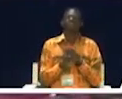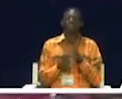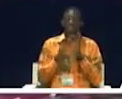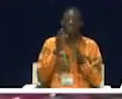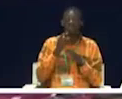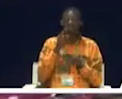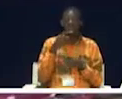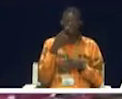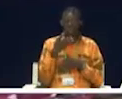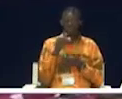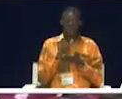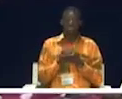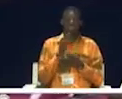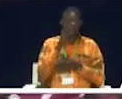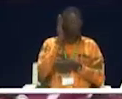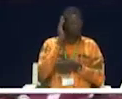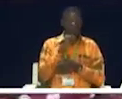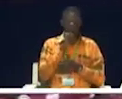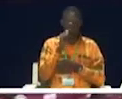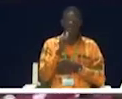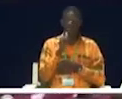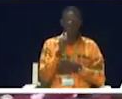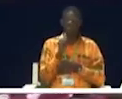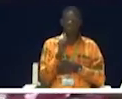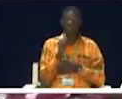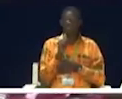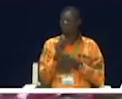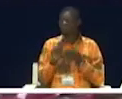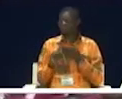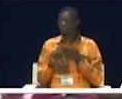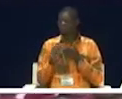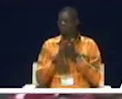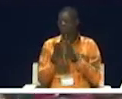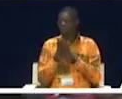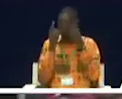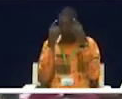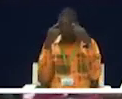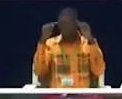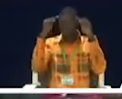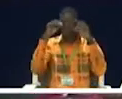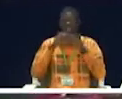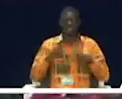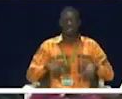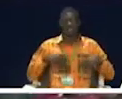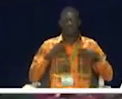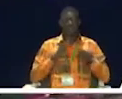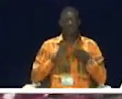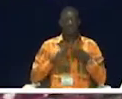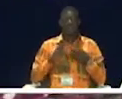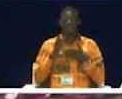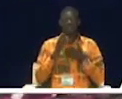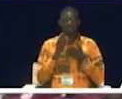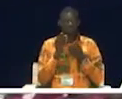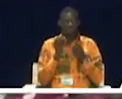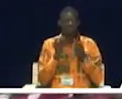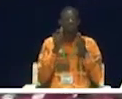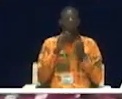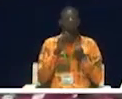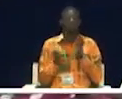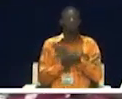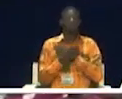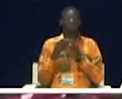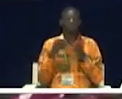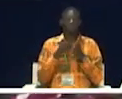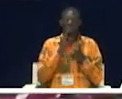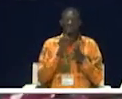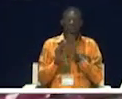you were told that you will never amount to something in life, and suddenly things are changing, it is a sign.